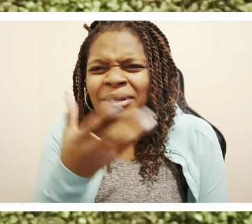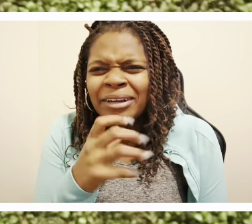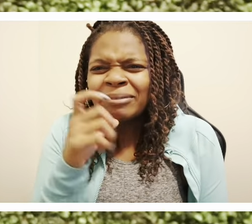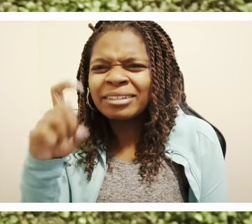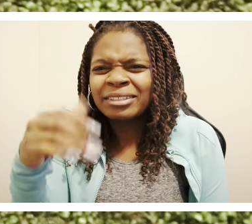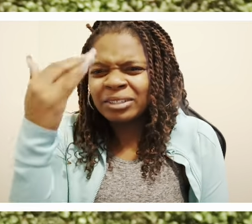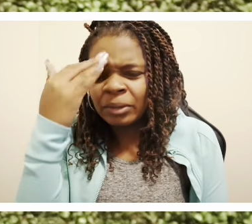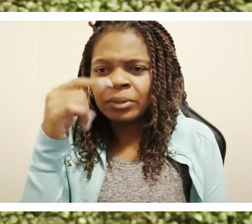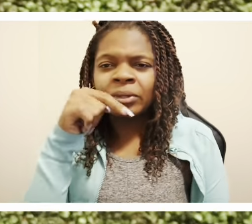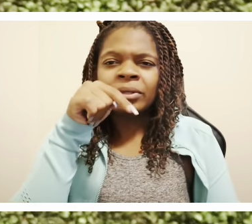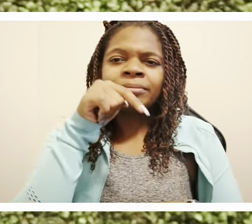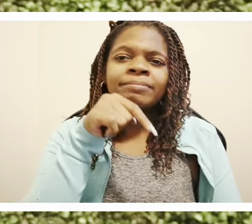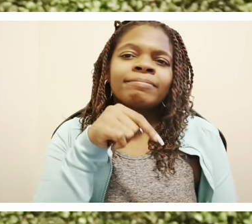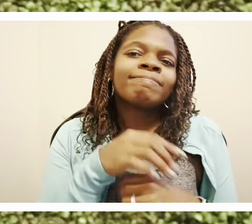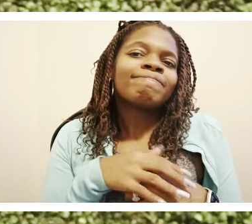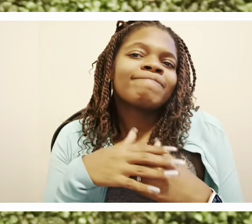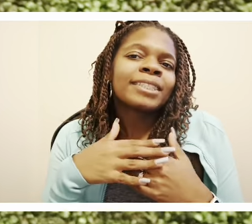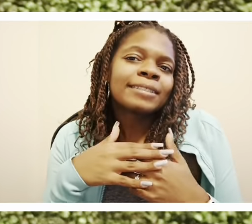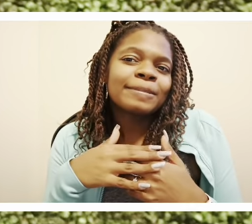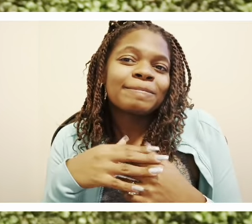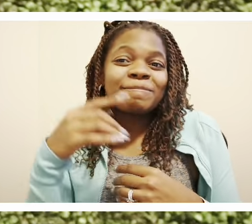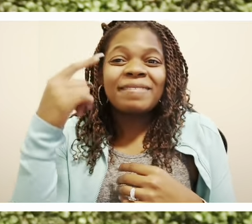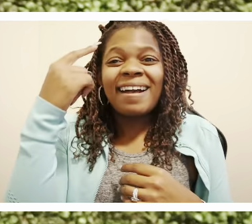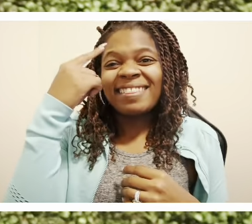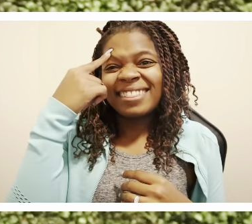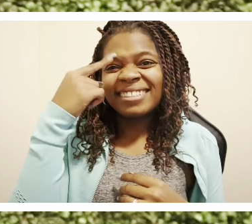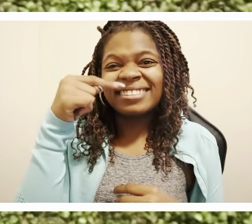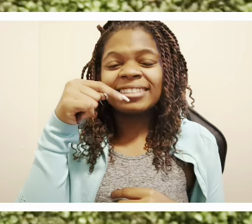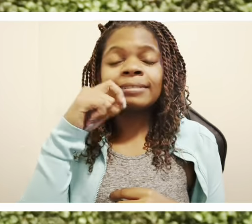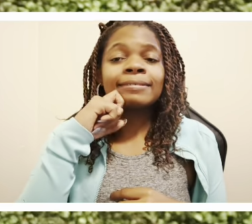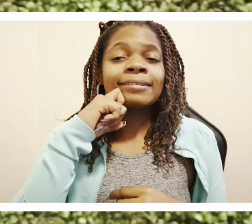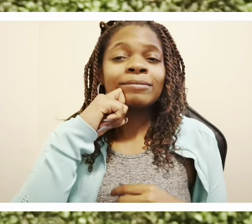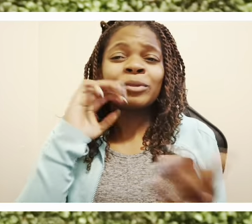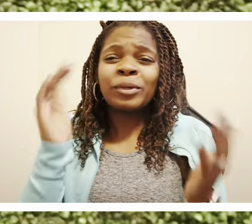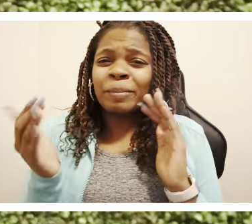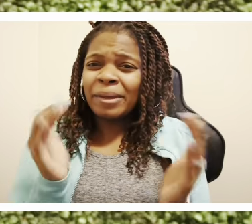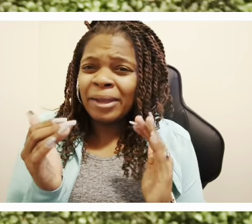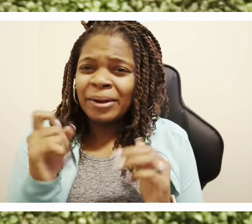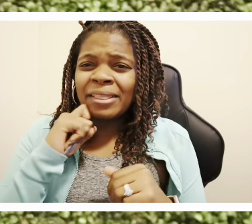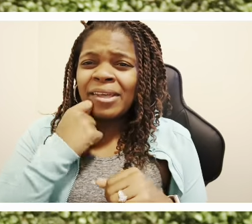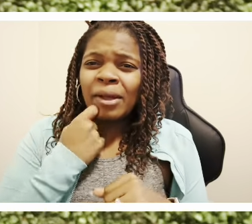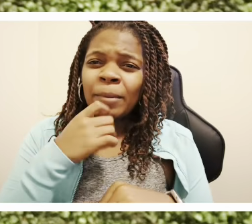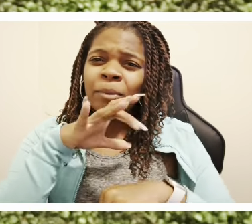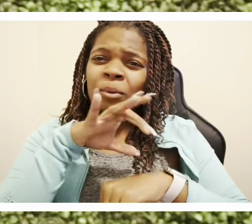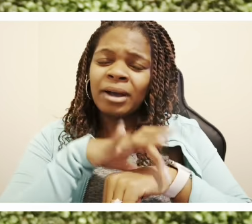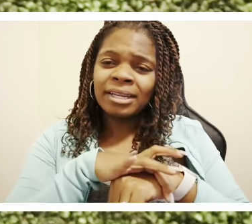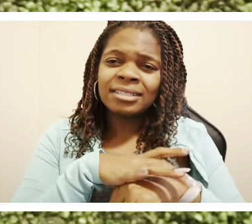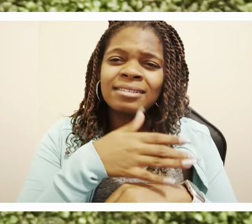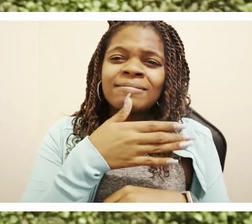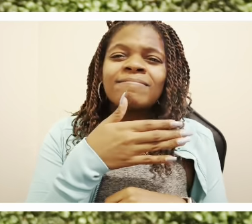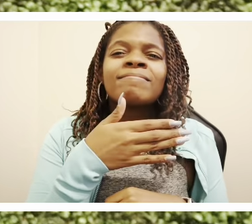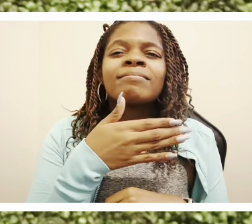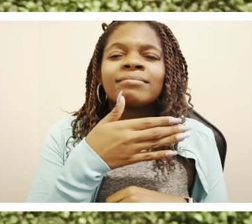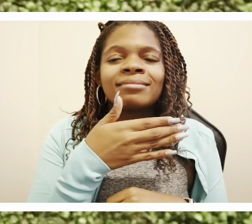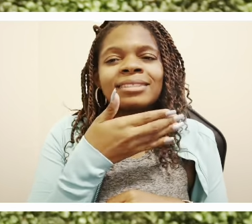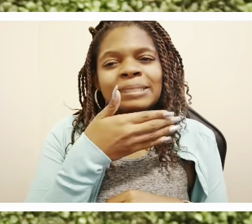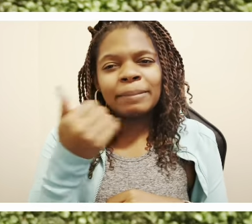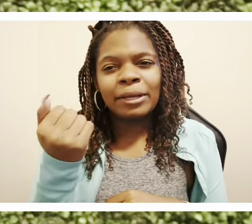you know, your time. And so overall, I feel like it's a better user experience using the Apple